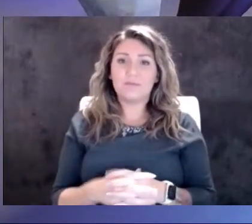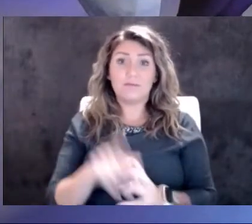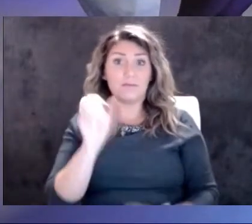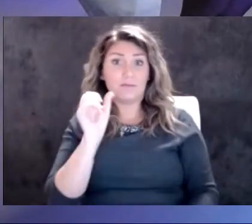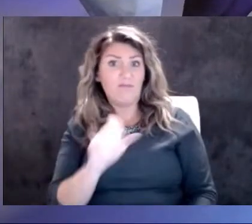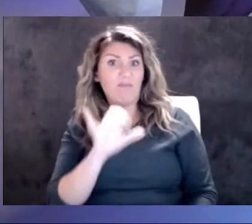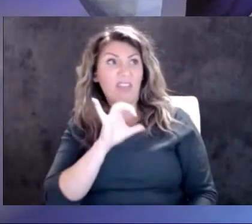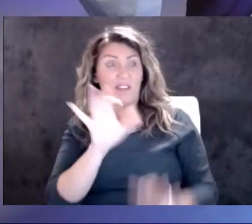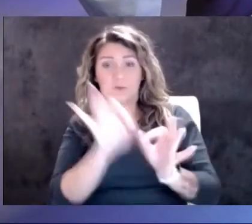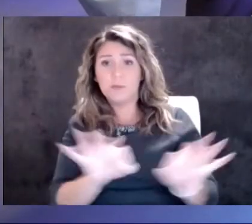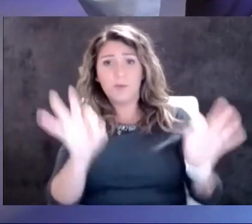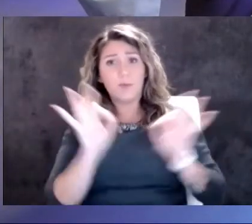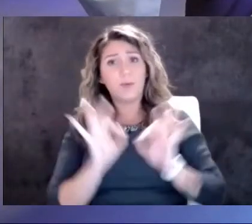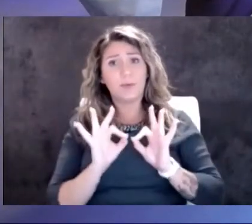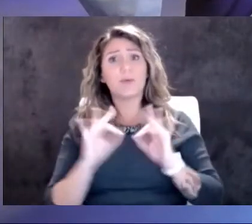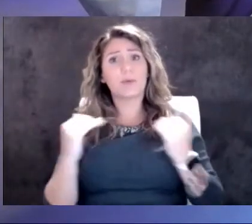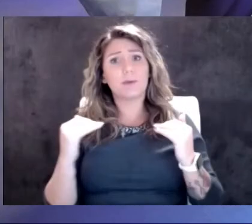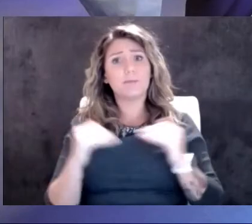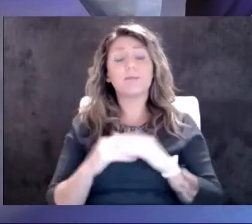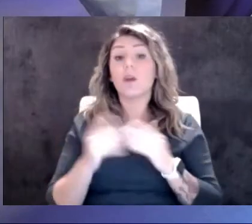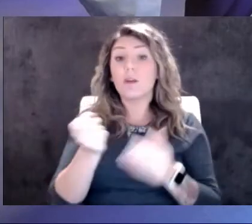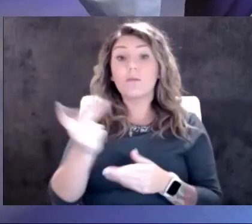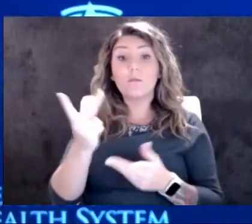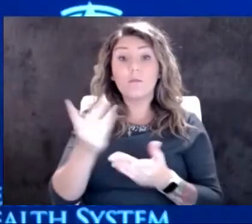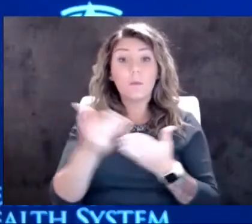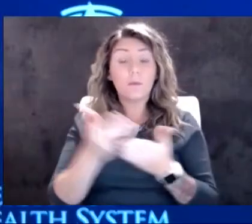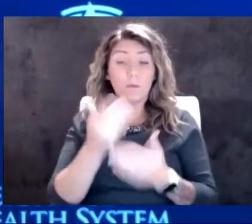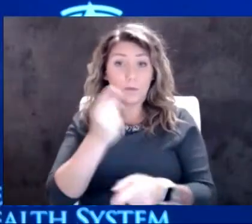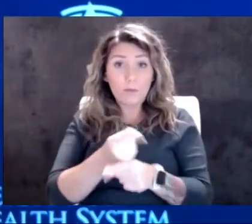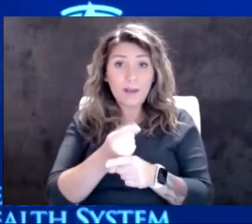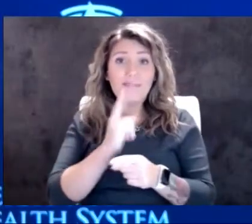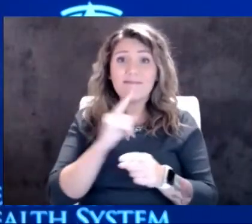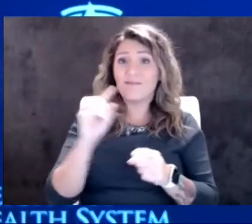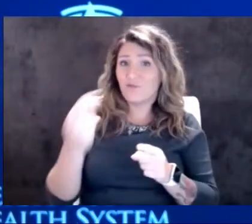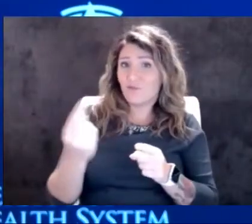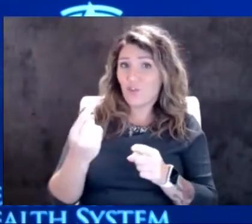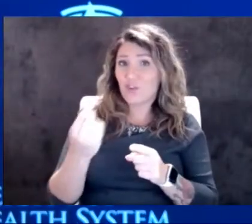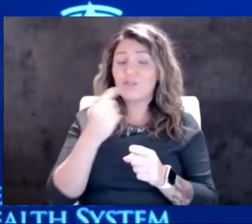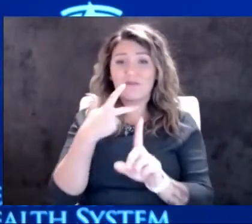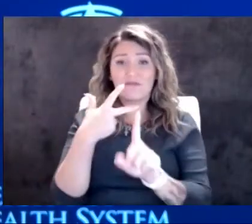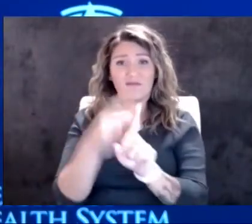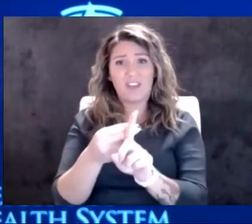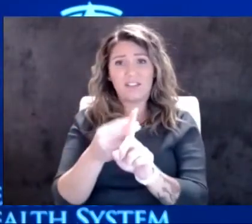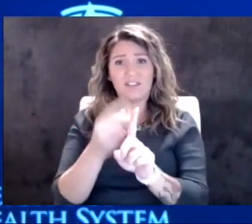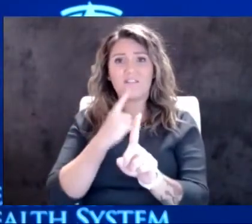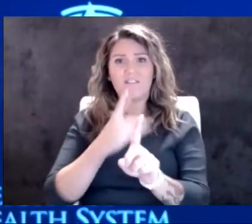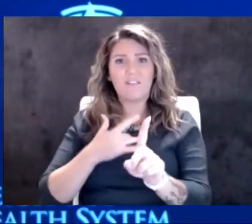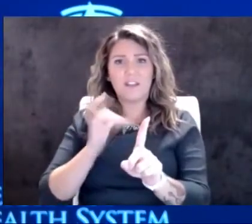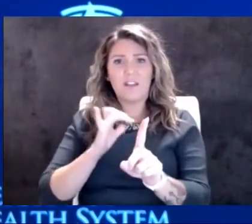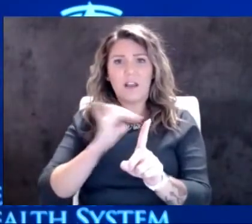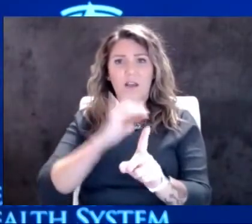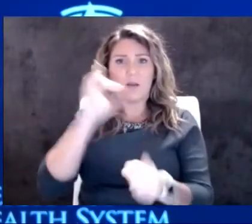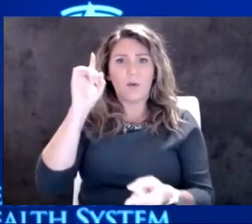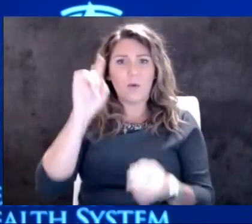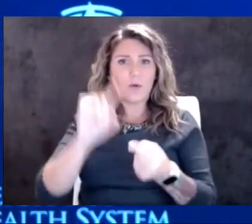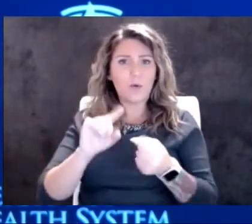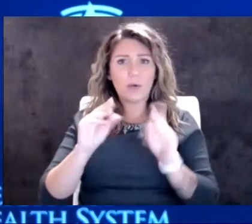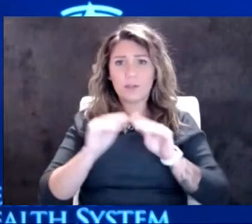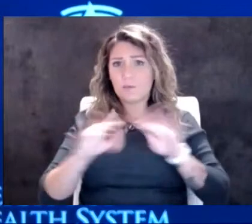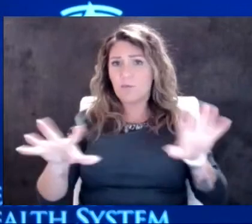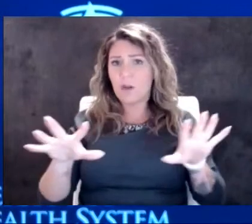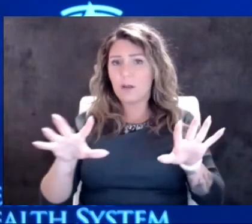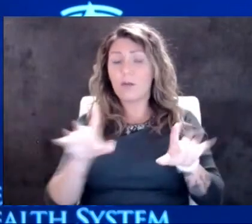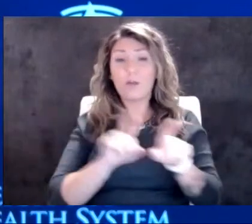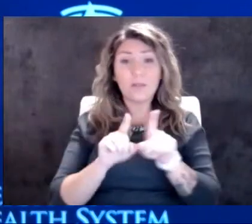because even there are a couple of things, right? First of all, vaccination does feel like it reduces the risk of spreading even the Delta variant, perhaps by